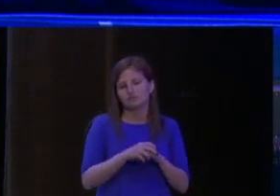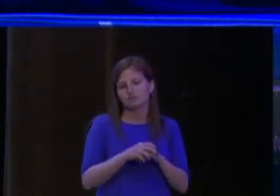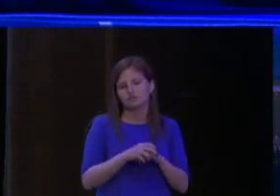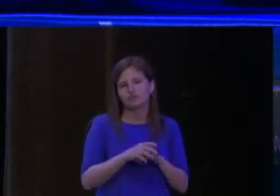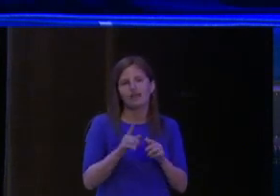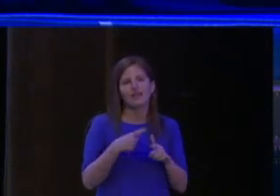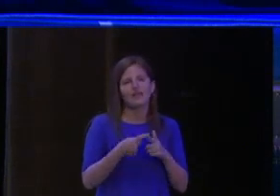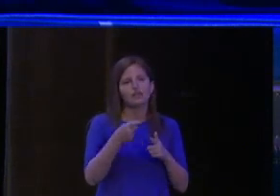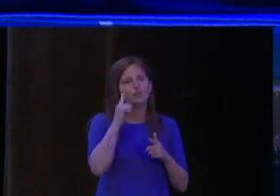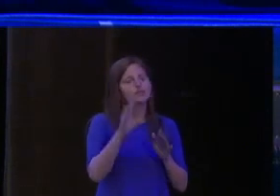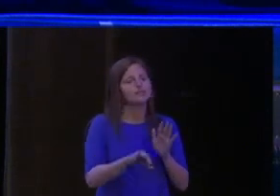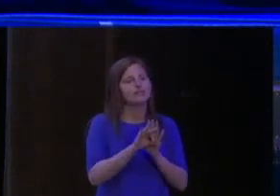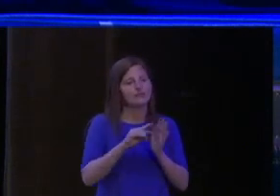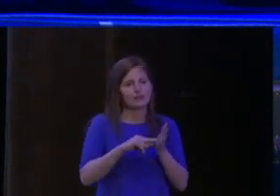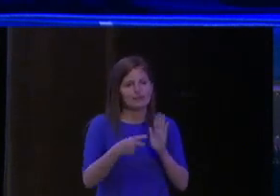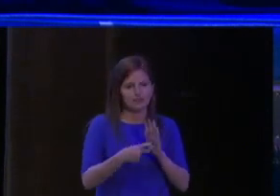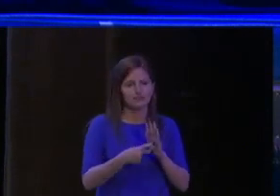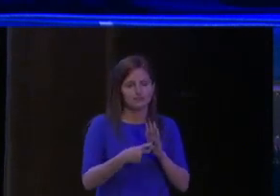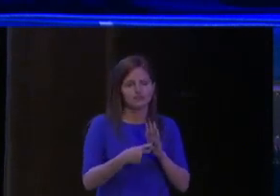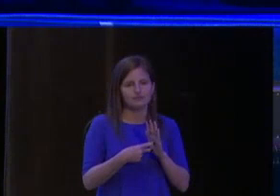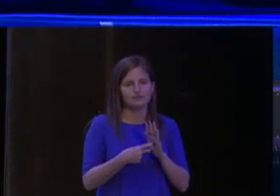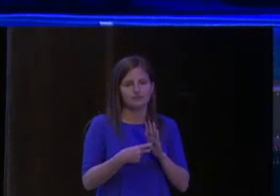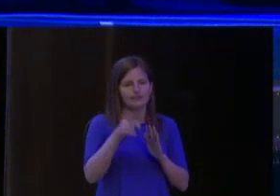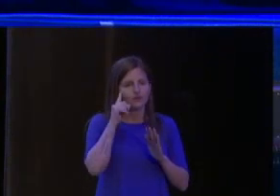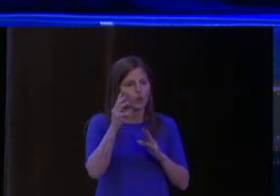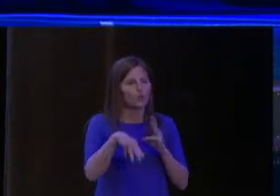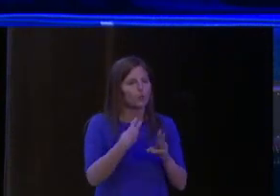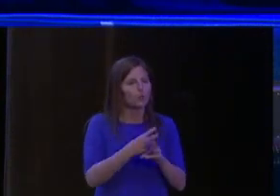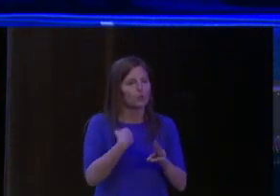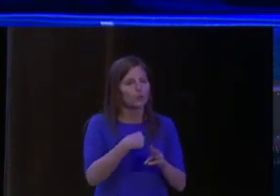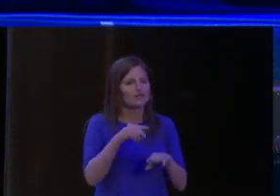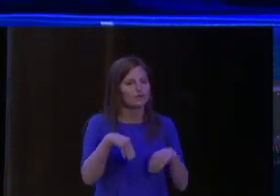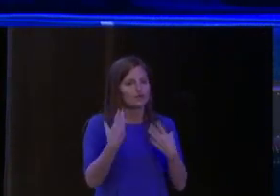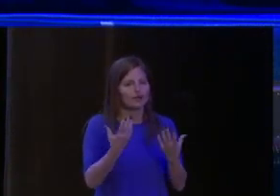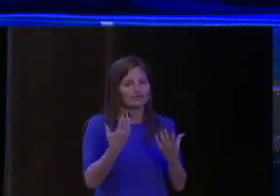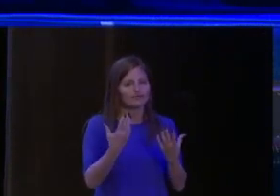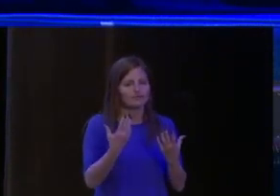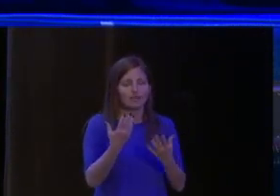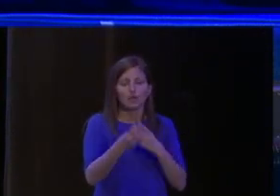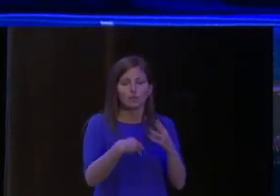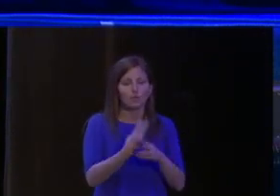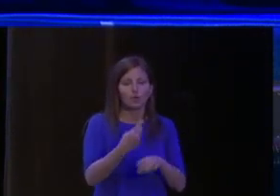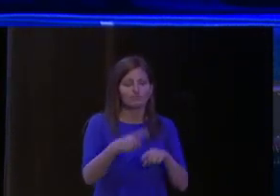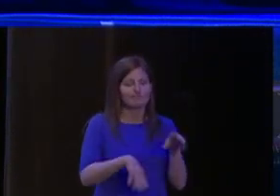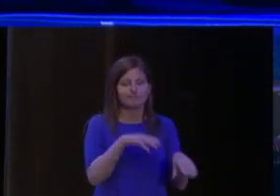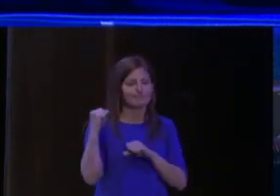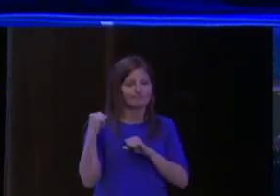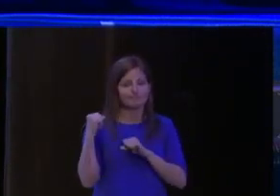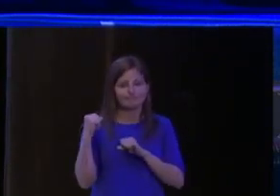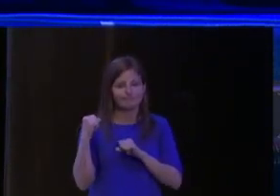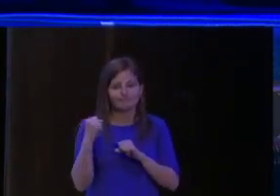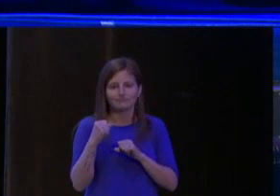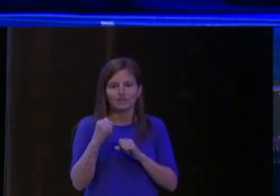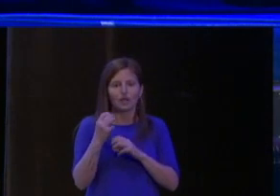And then you'll discover the meaning of the world didn't give you this joy, so the world can't take it away. The world